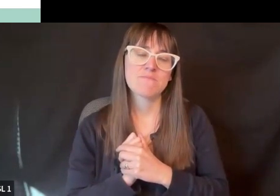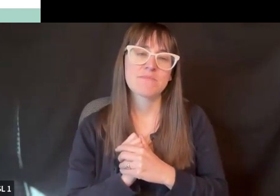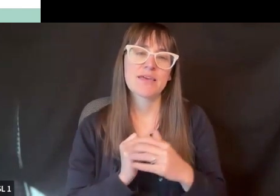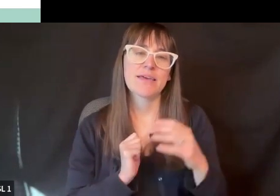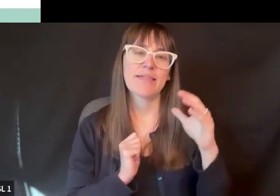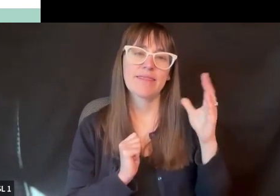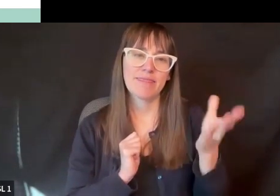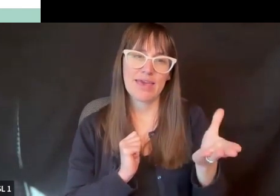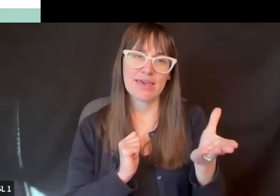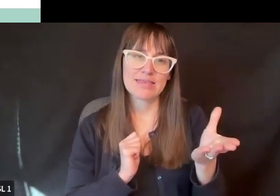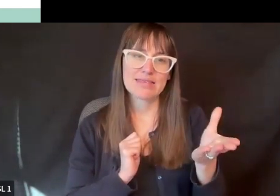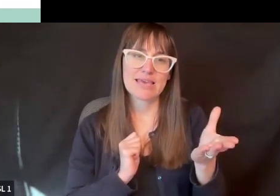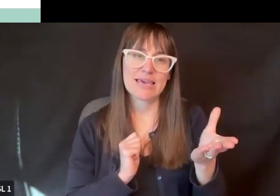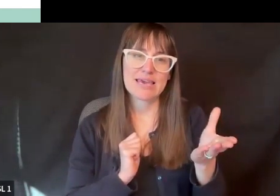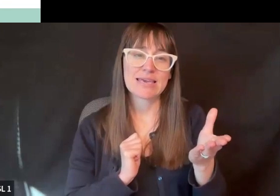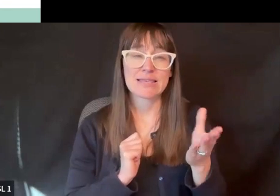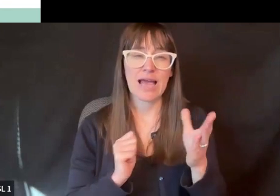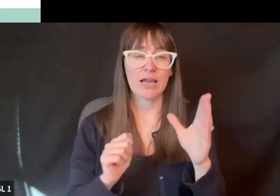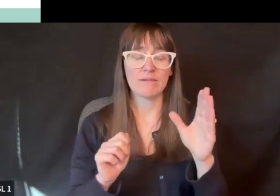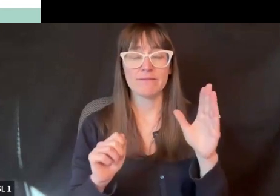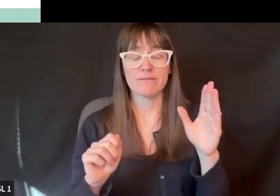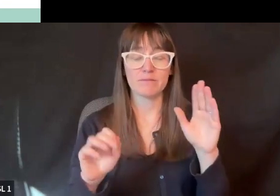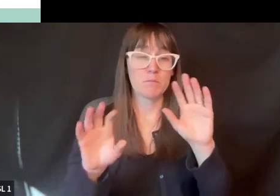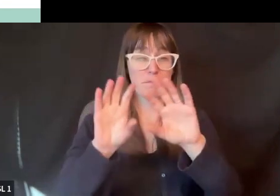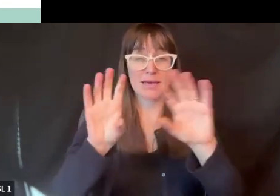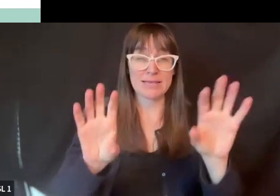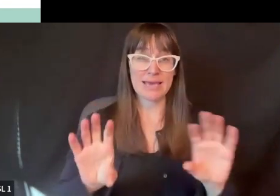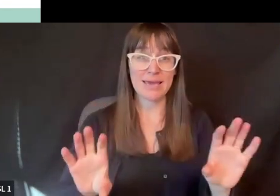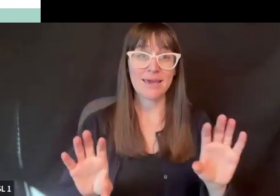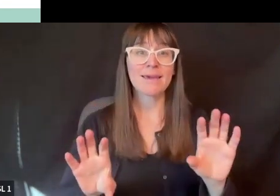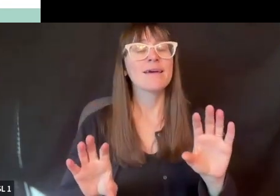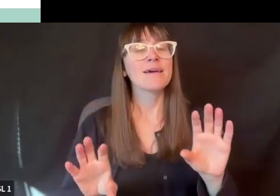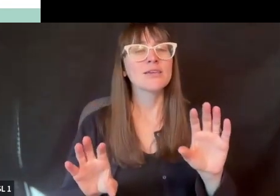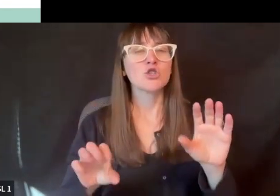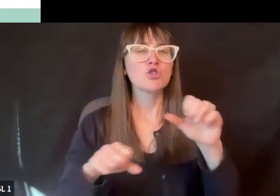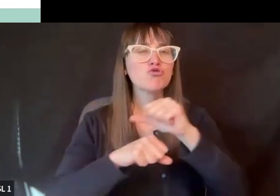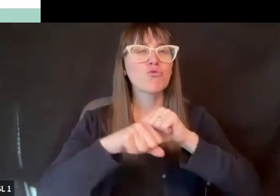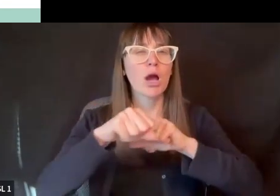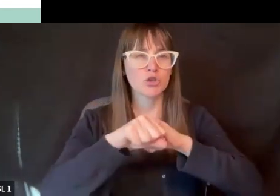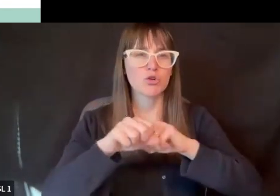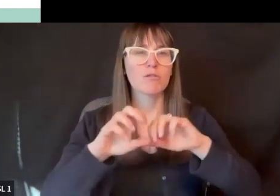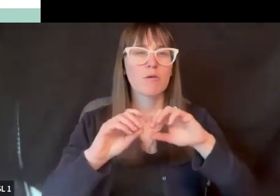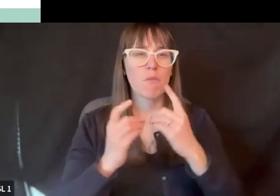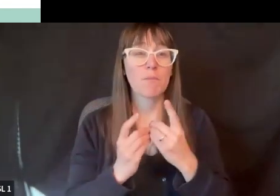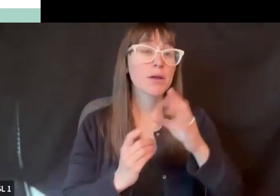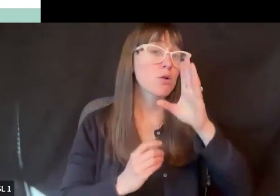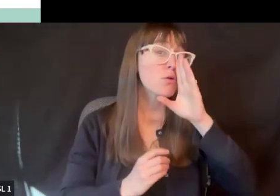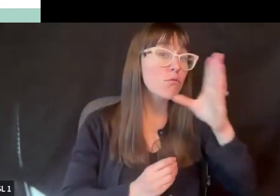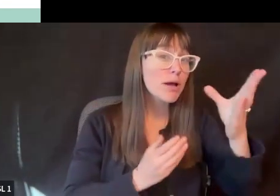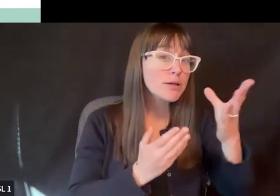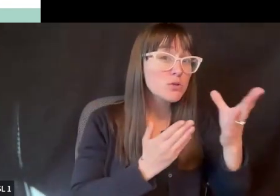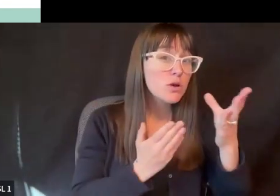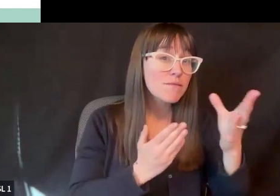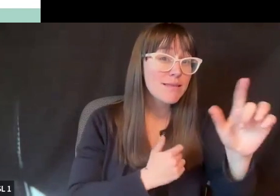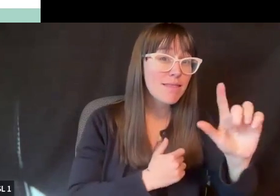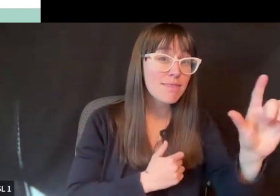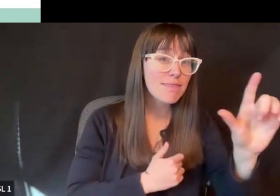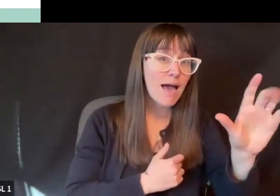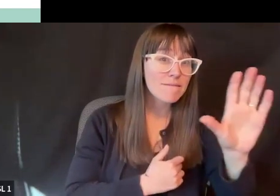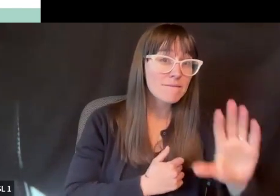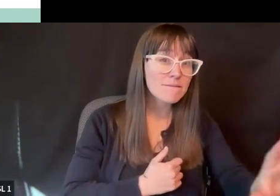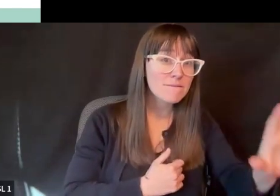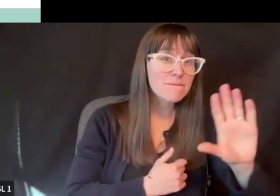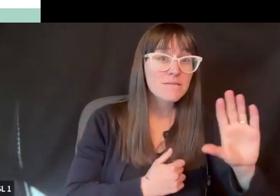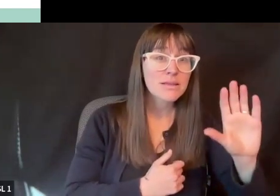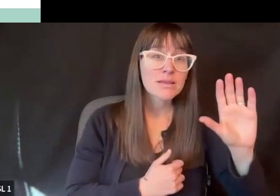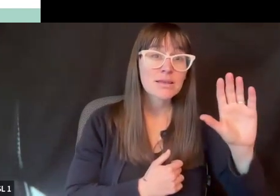slide. So this is a bit of a busy slide. It gives you our departmental structure. We provide both direct services, which you